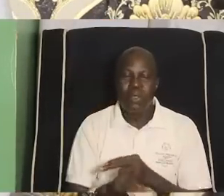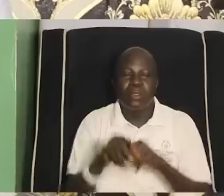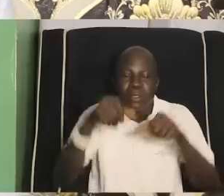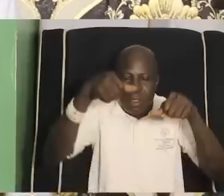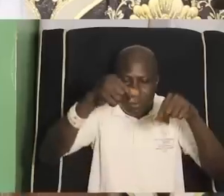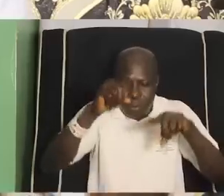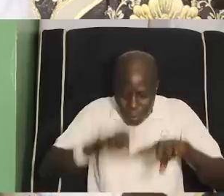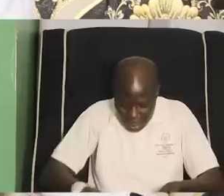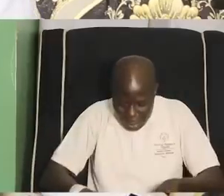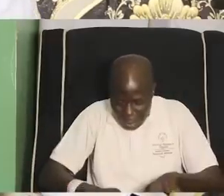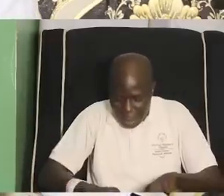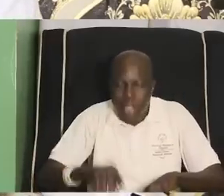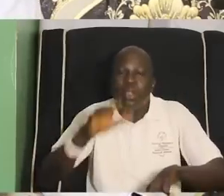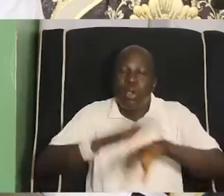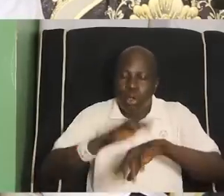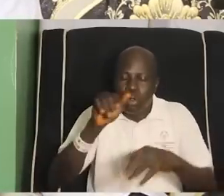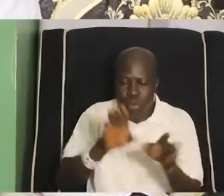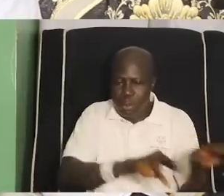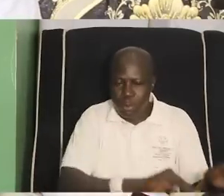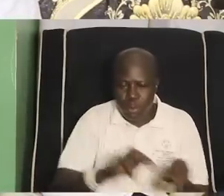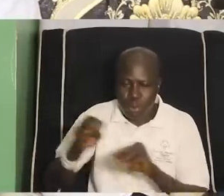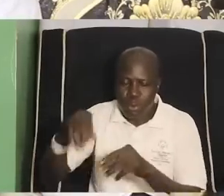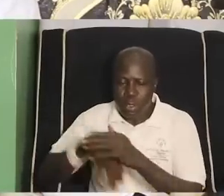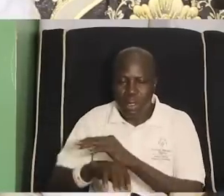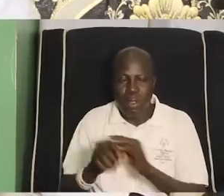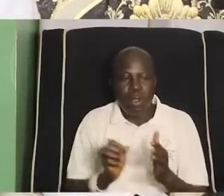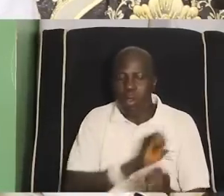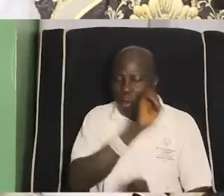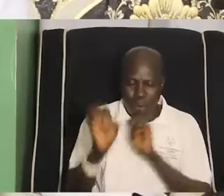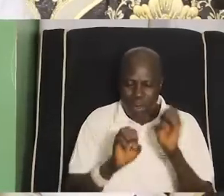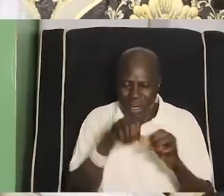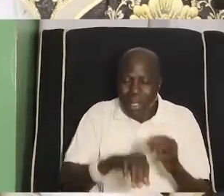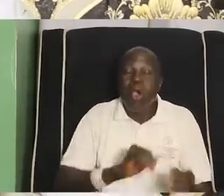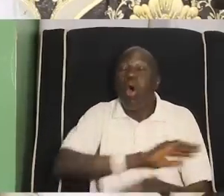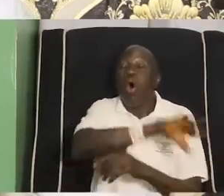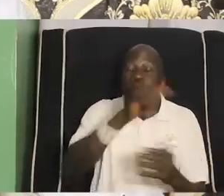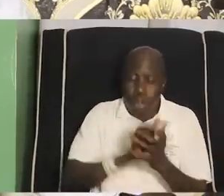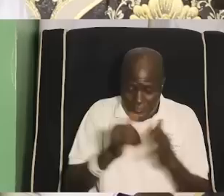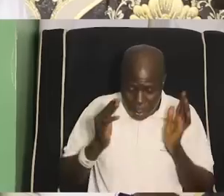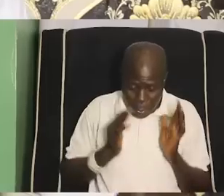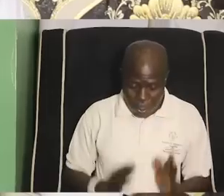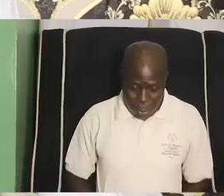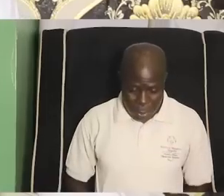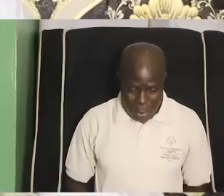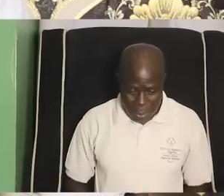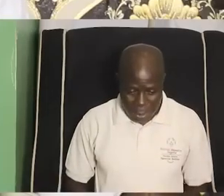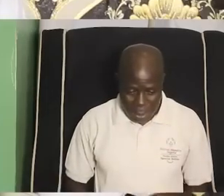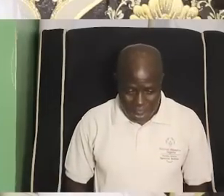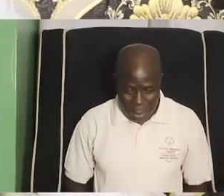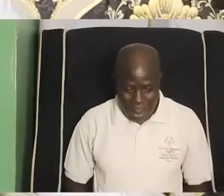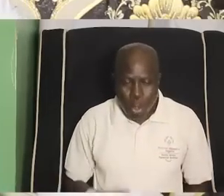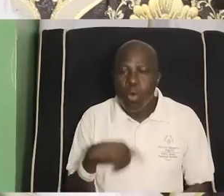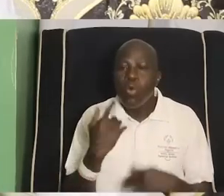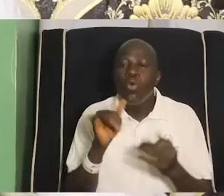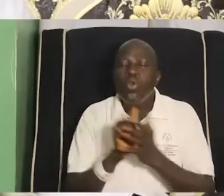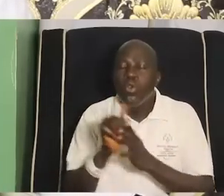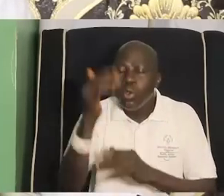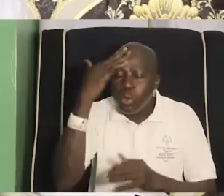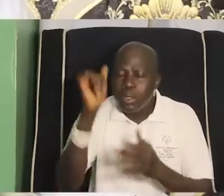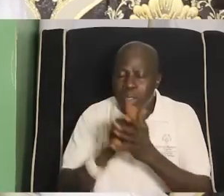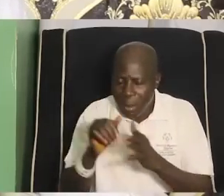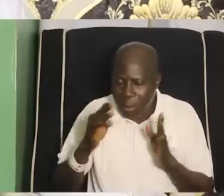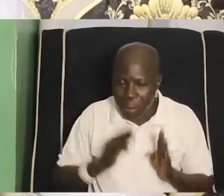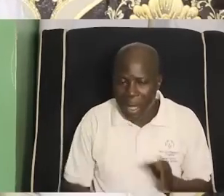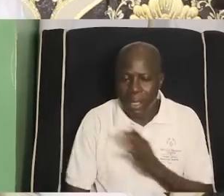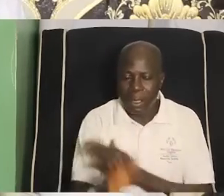Because if you trust in men, you know that should have been cut off is a man. Who know the